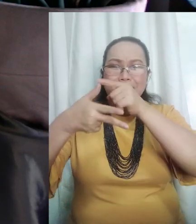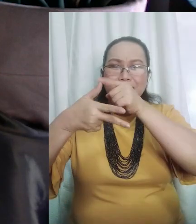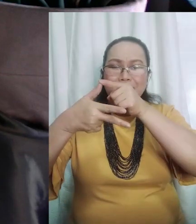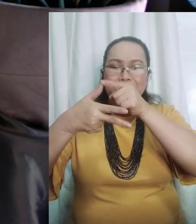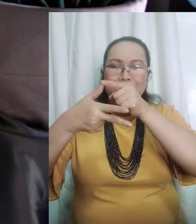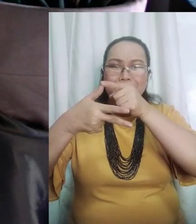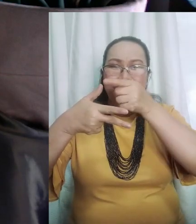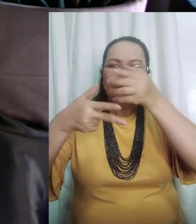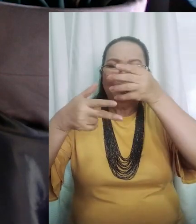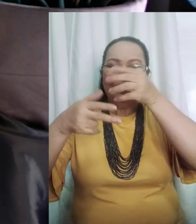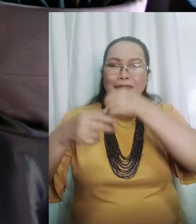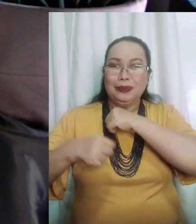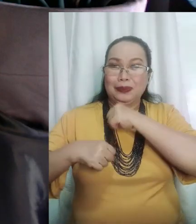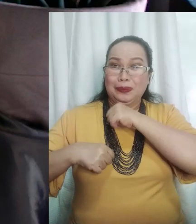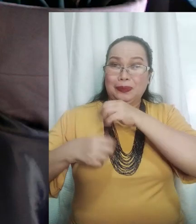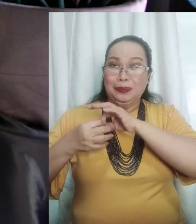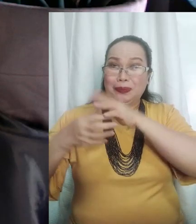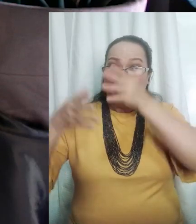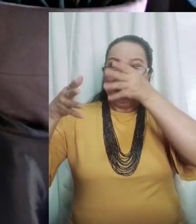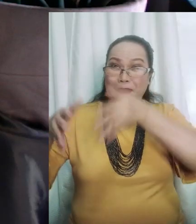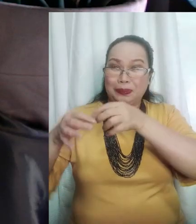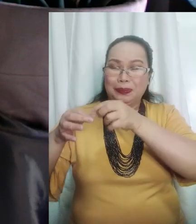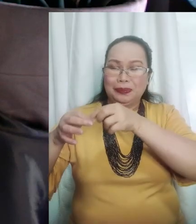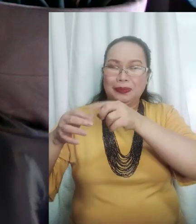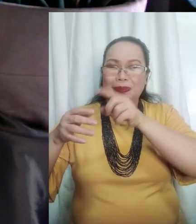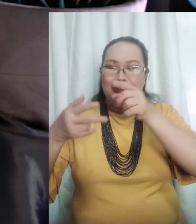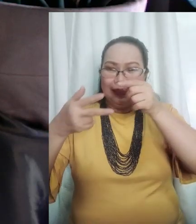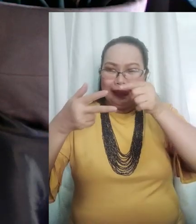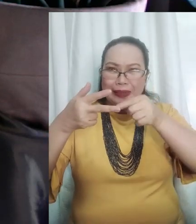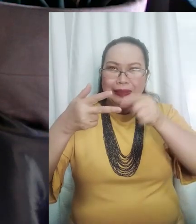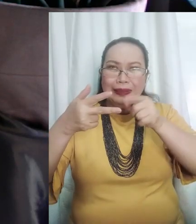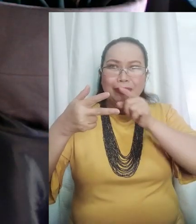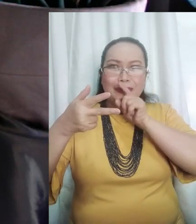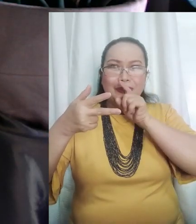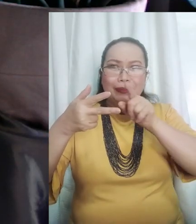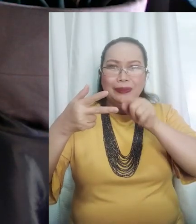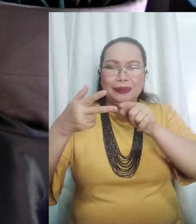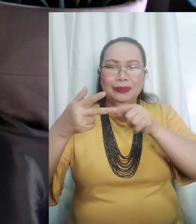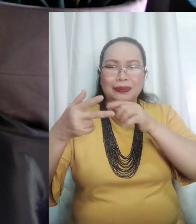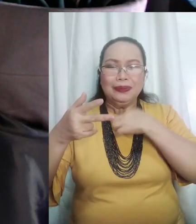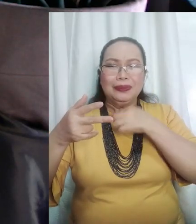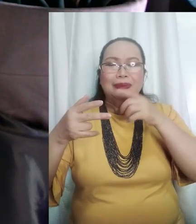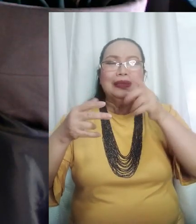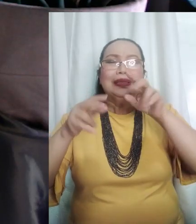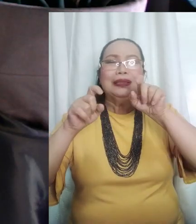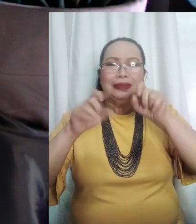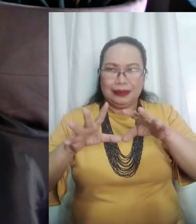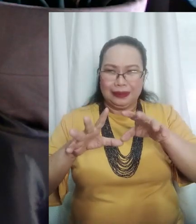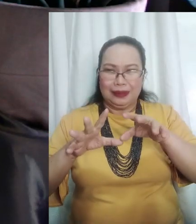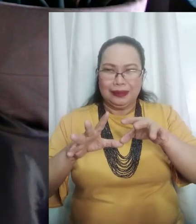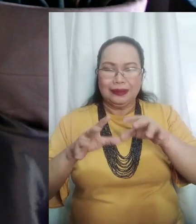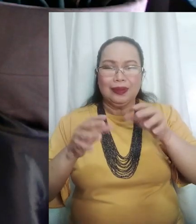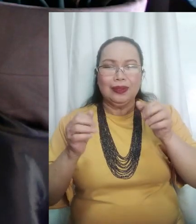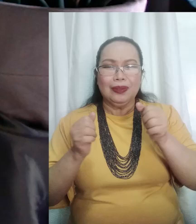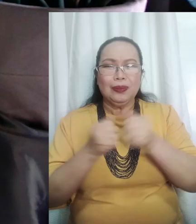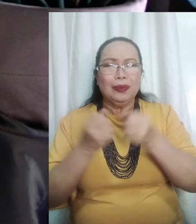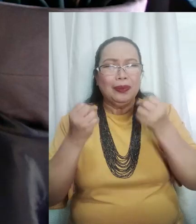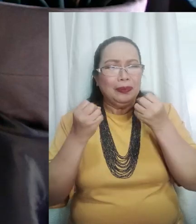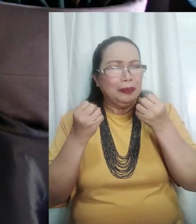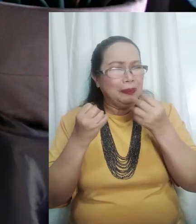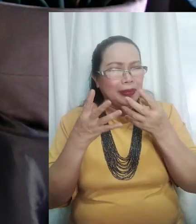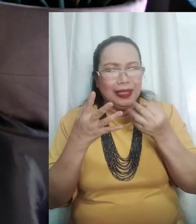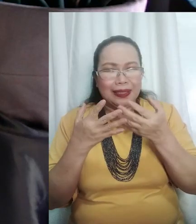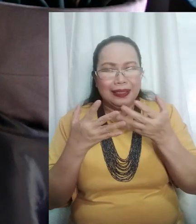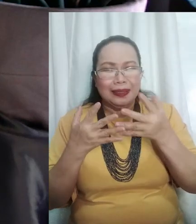right? For Joseph's final test, he was going to be tested with